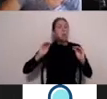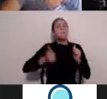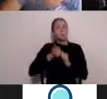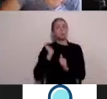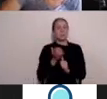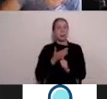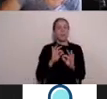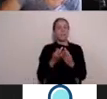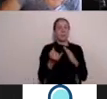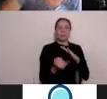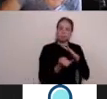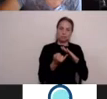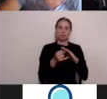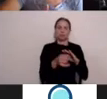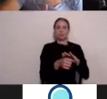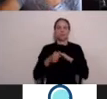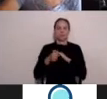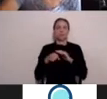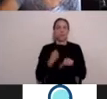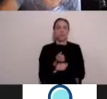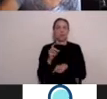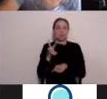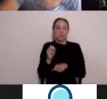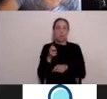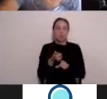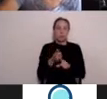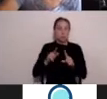don't have that data available myself.